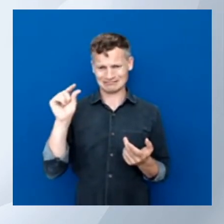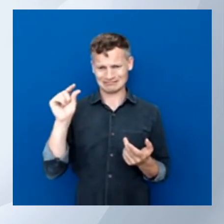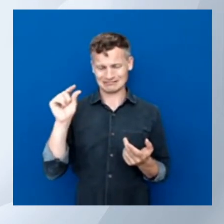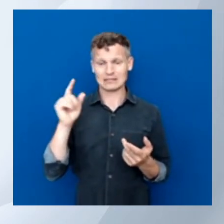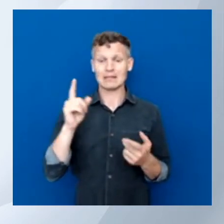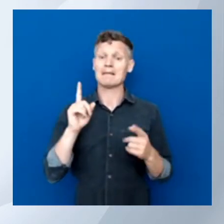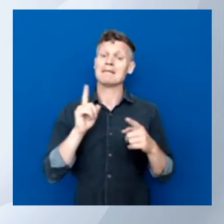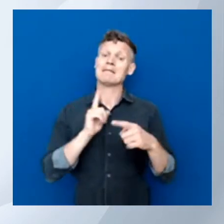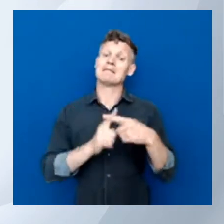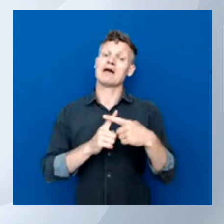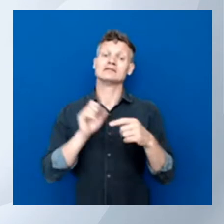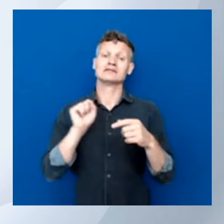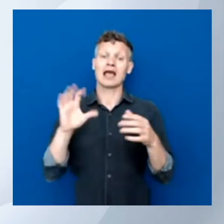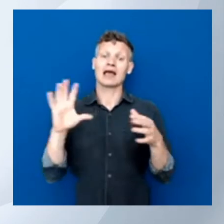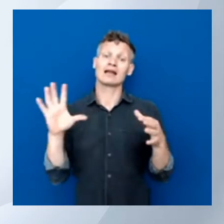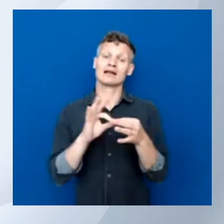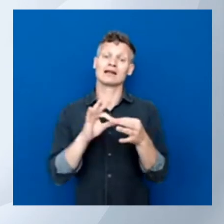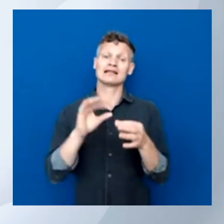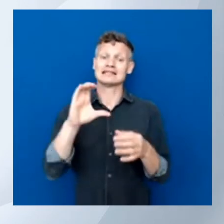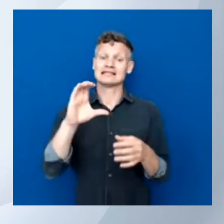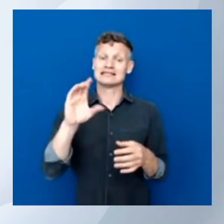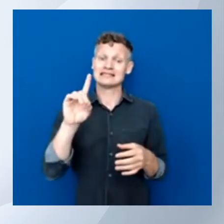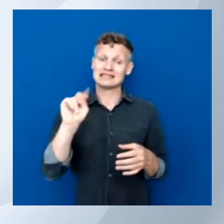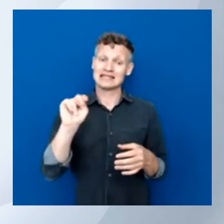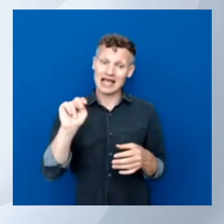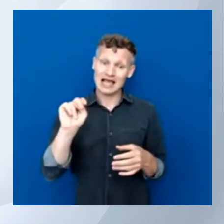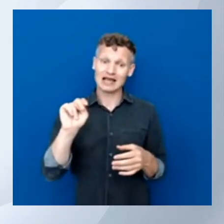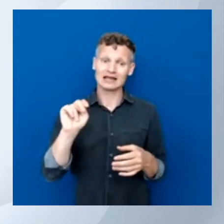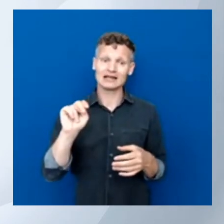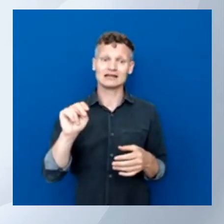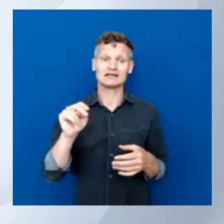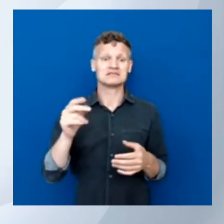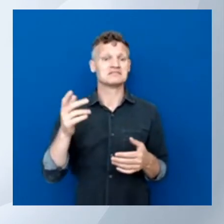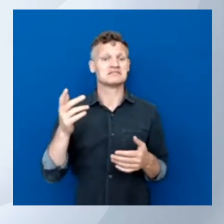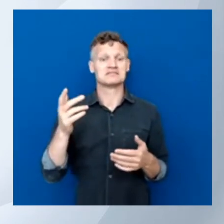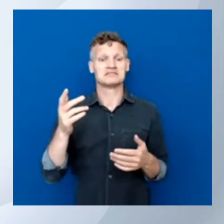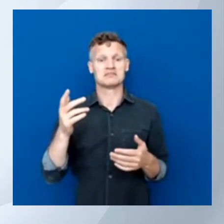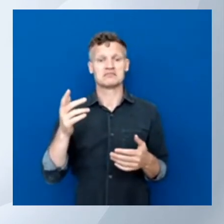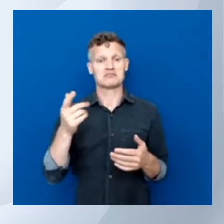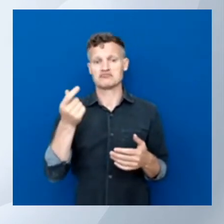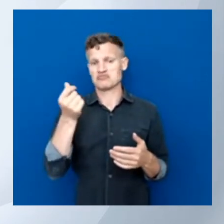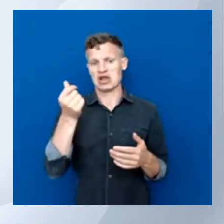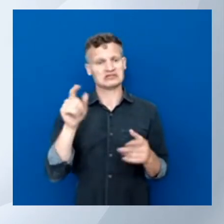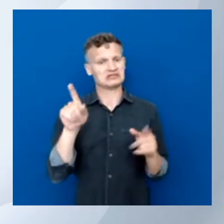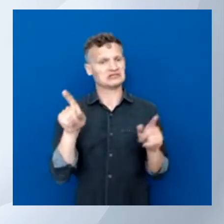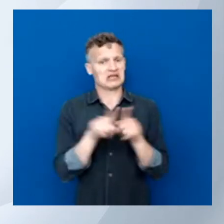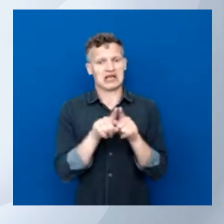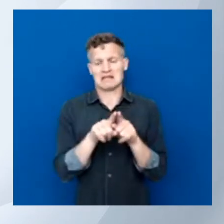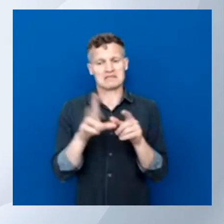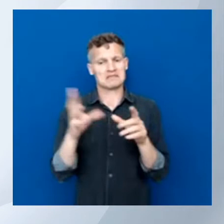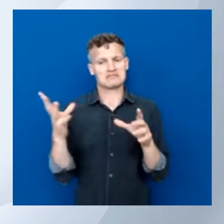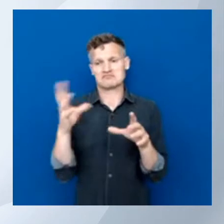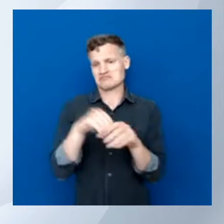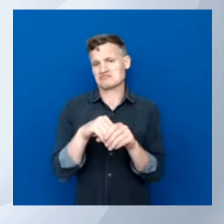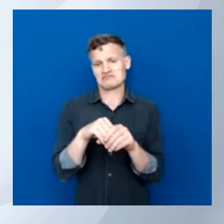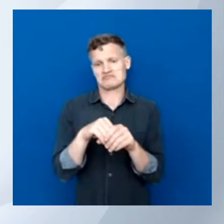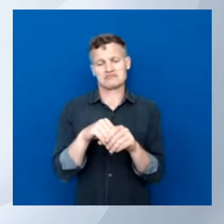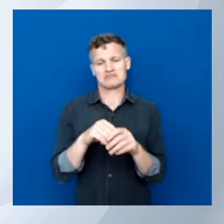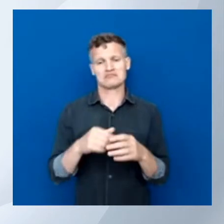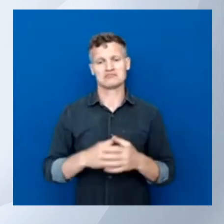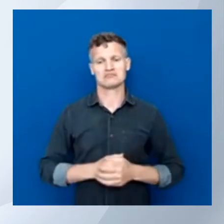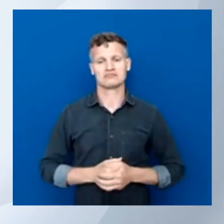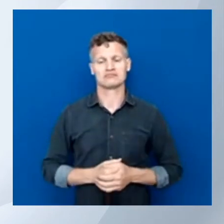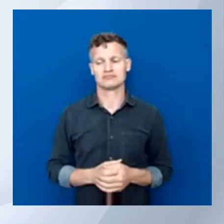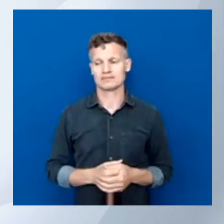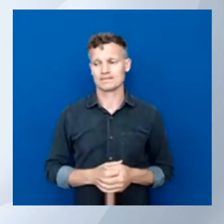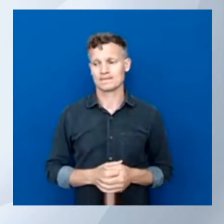in with it too. I mentioned that earlier. The pricing for that's basically just the same price as if you'd ordered the service directly. So it's a really,